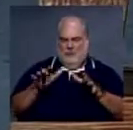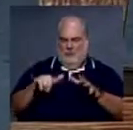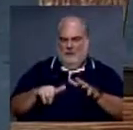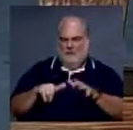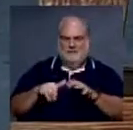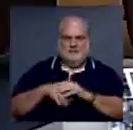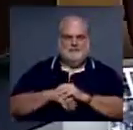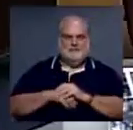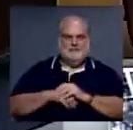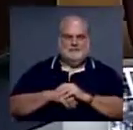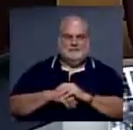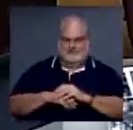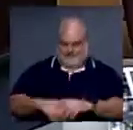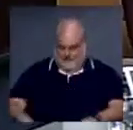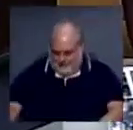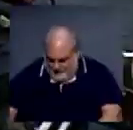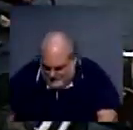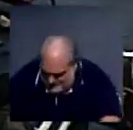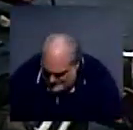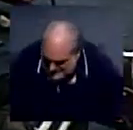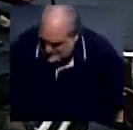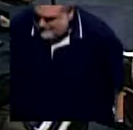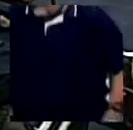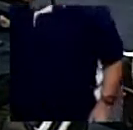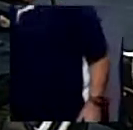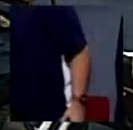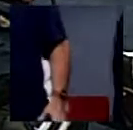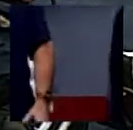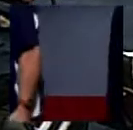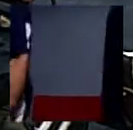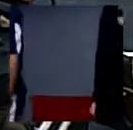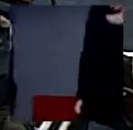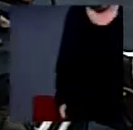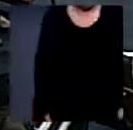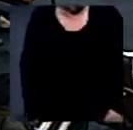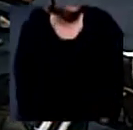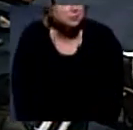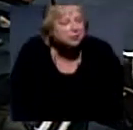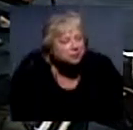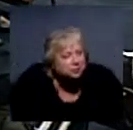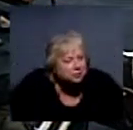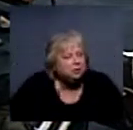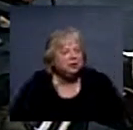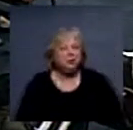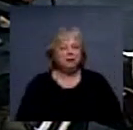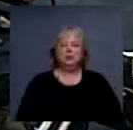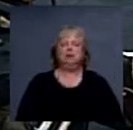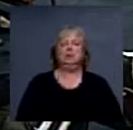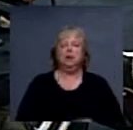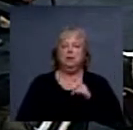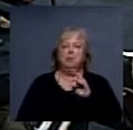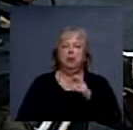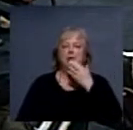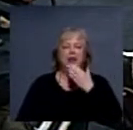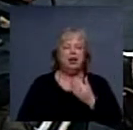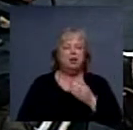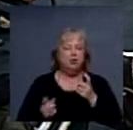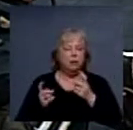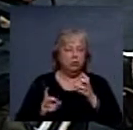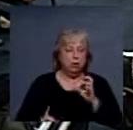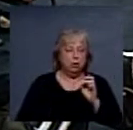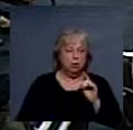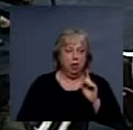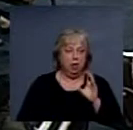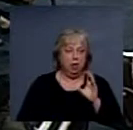Okay. Thank So, you. Did I answer your question? No. Thank you. Director Adcock,